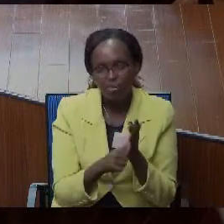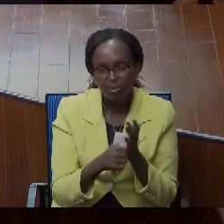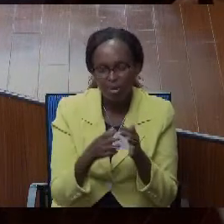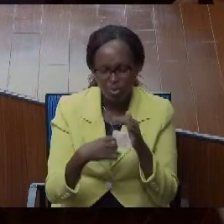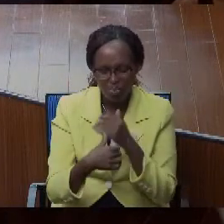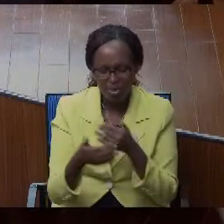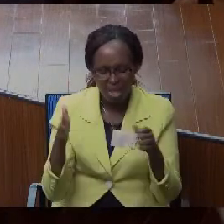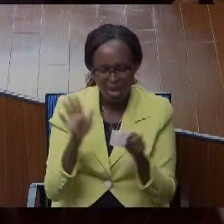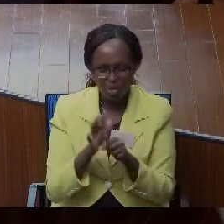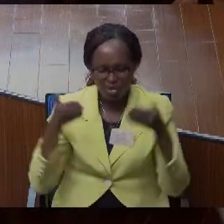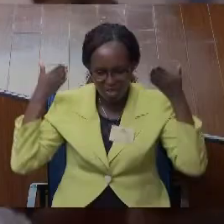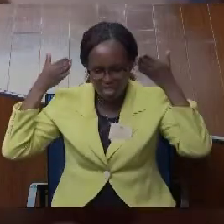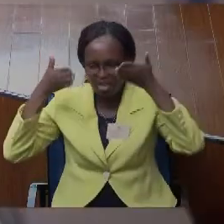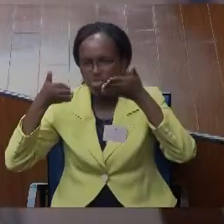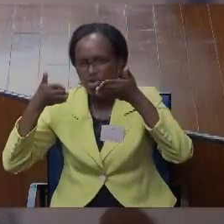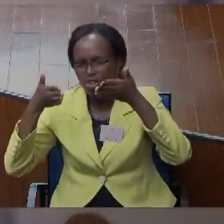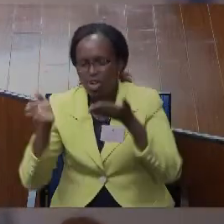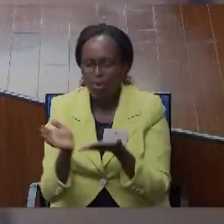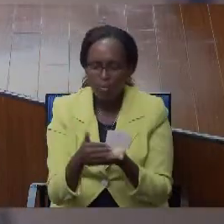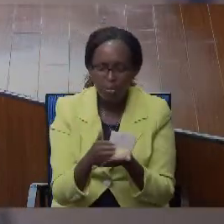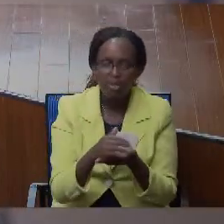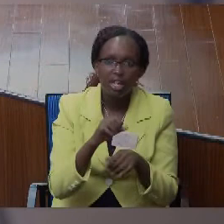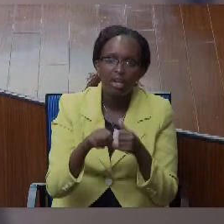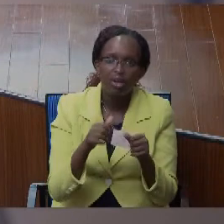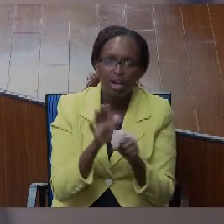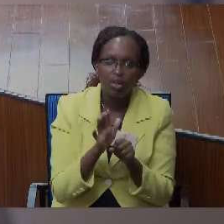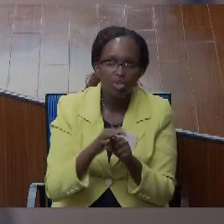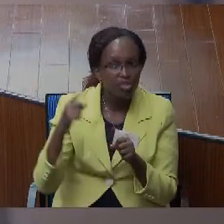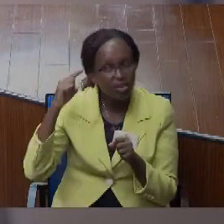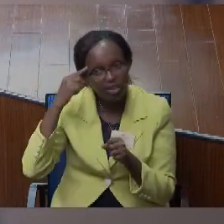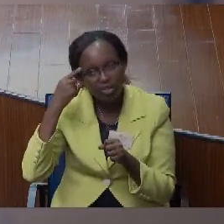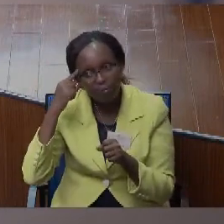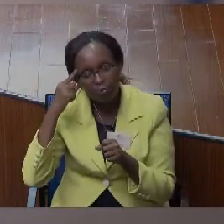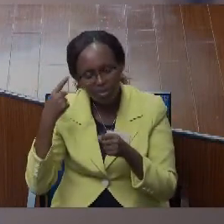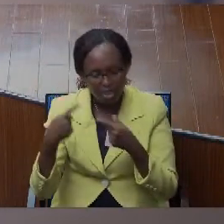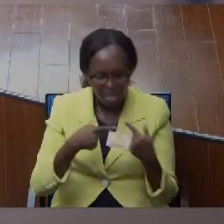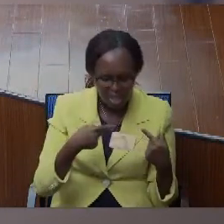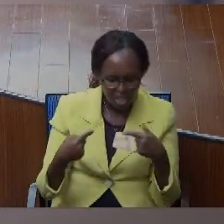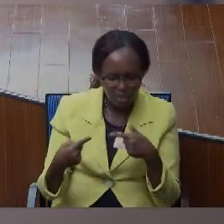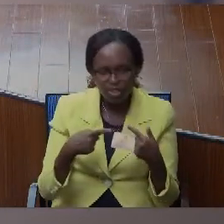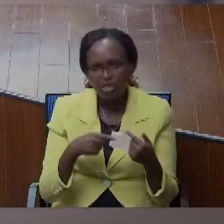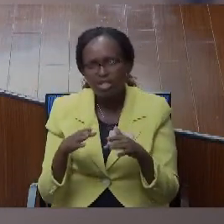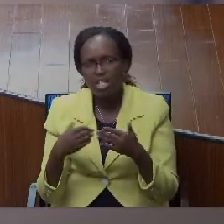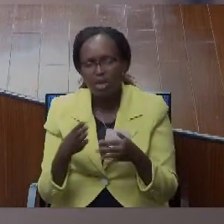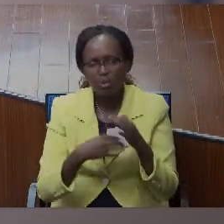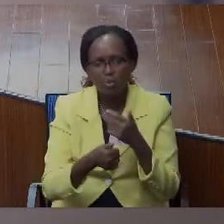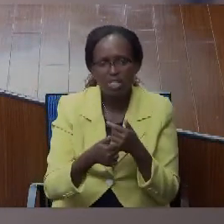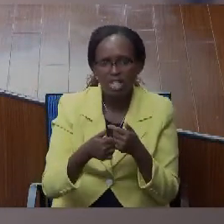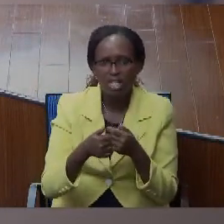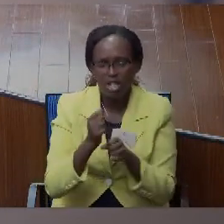much attention. We mobilize so much of our intellectual resources, negotiating how to sell to Europe, coffee and tea to